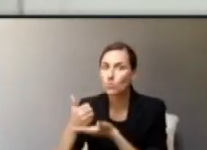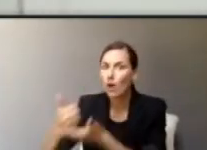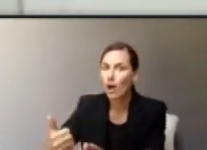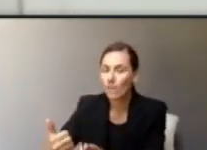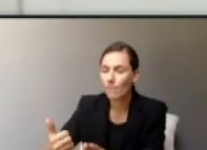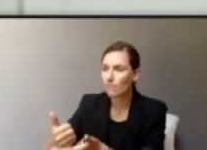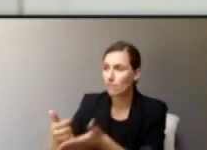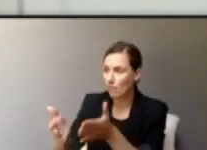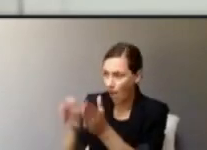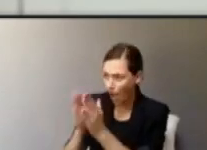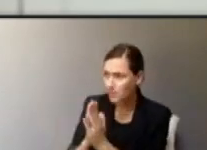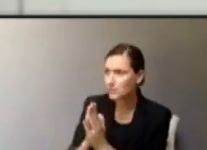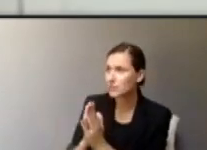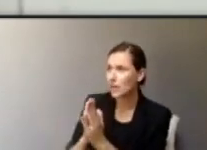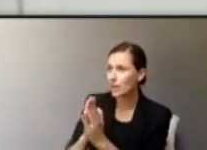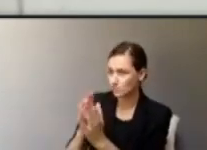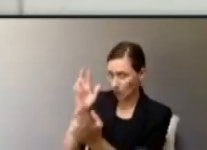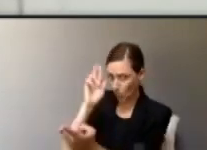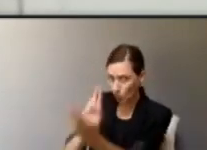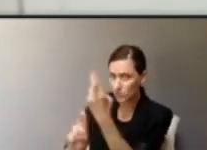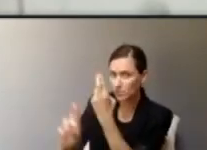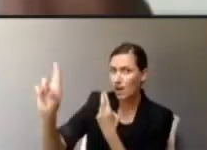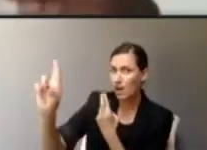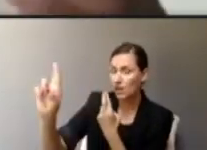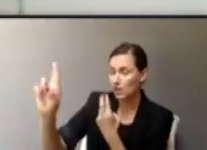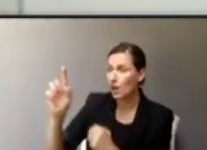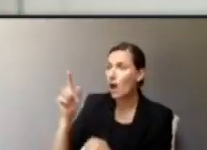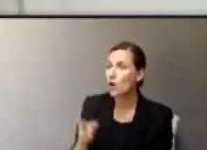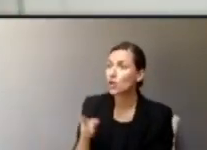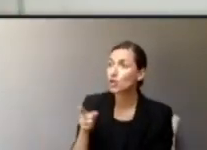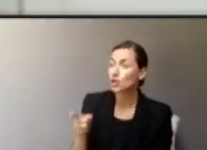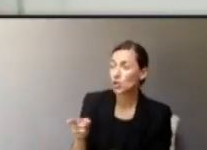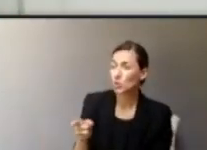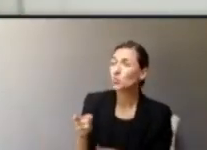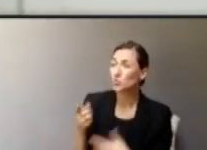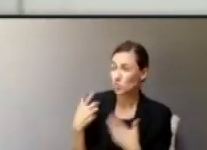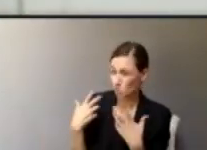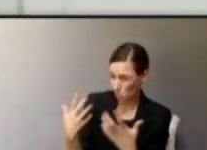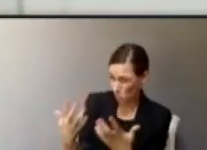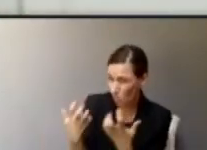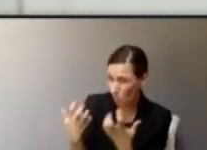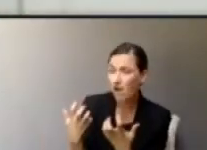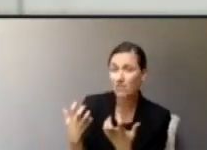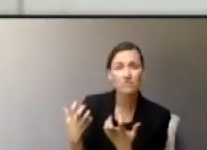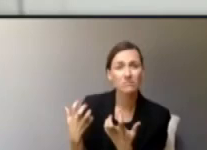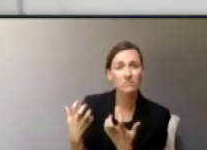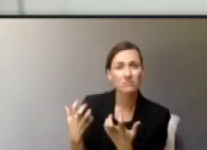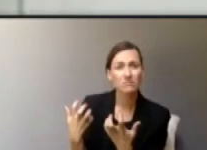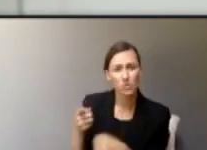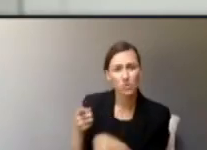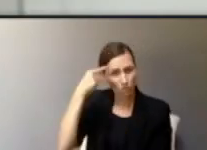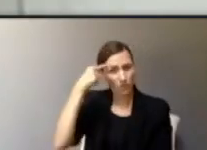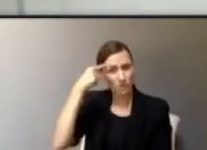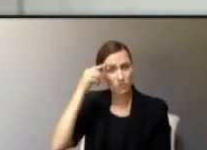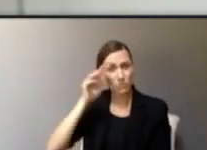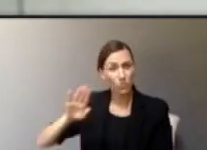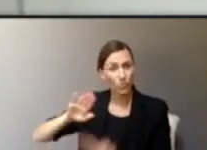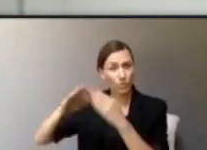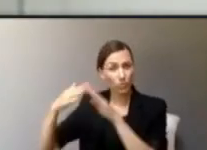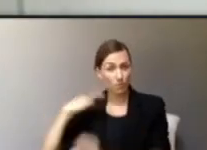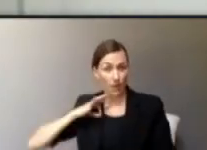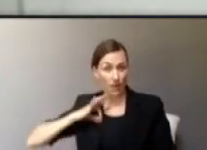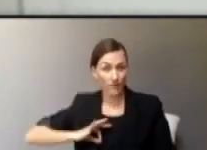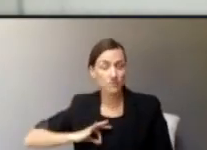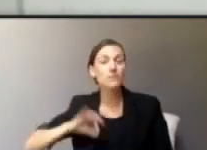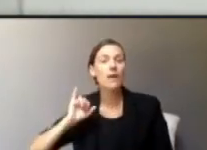them respectfully, is this something that you even think is remotely beneficial to your community?